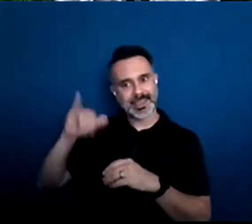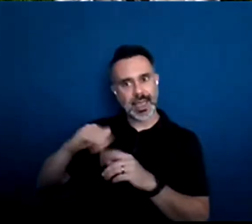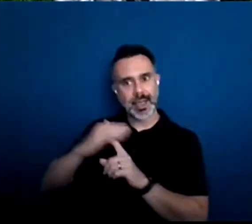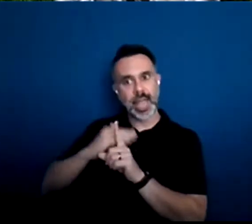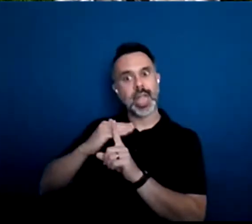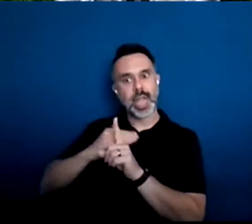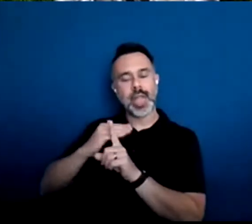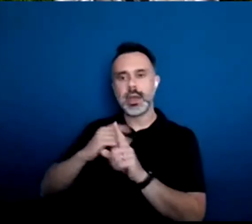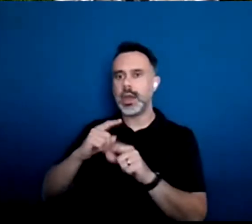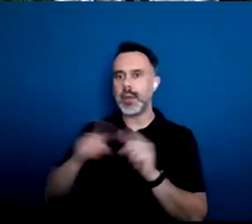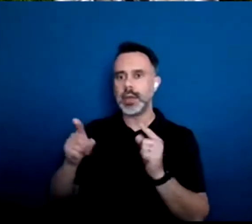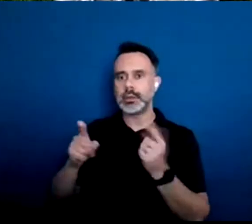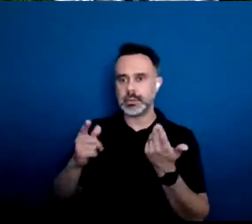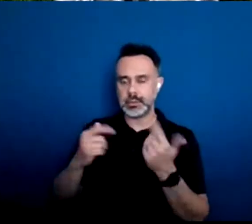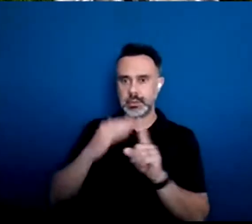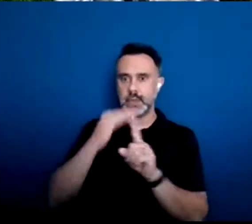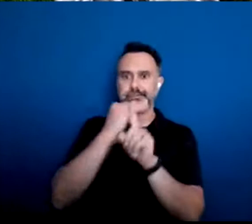at -20.